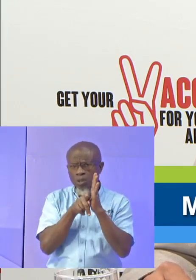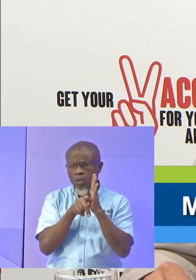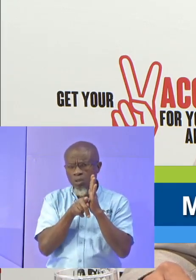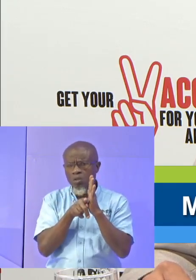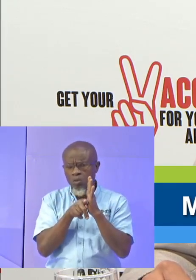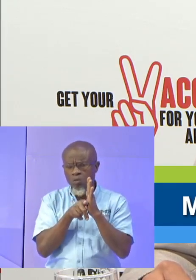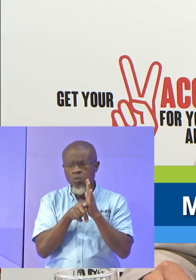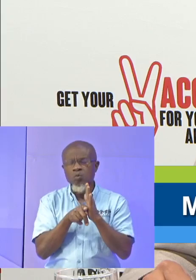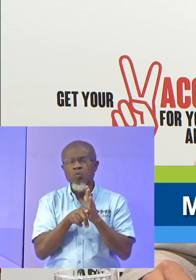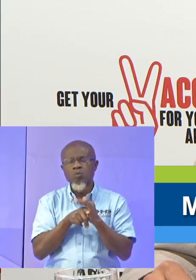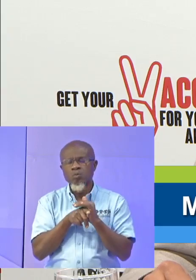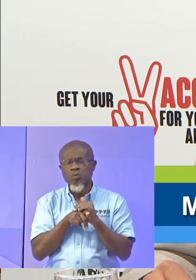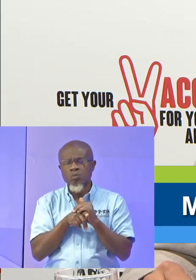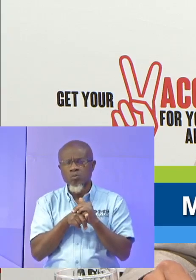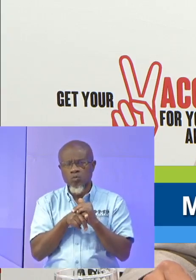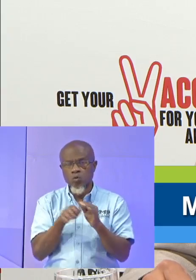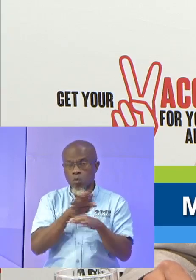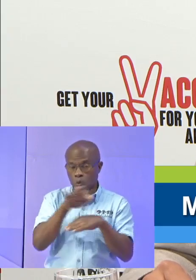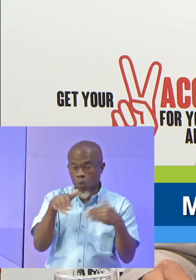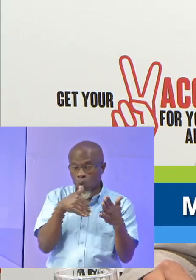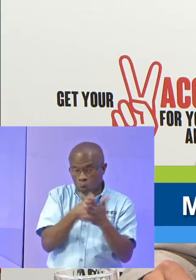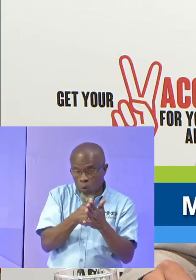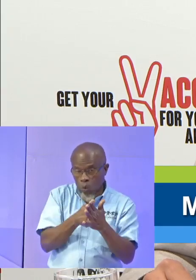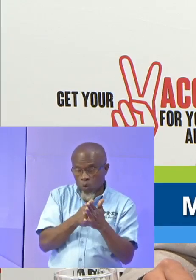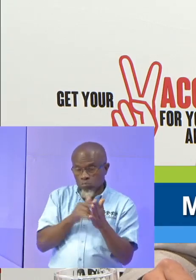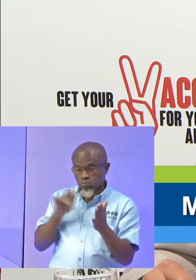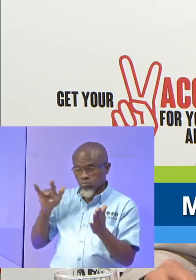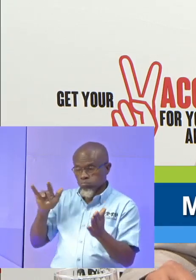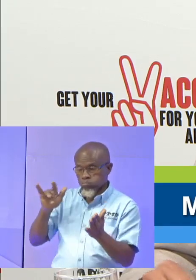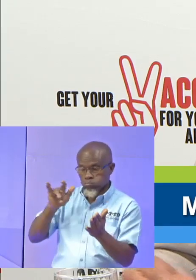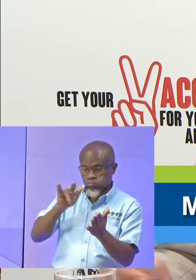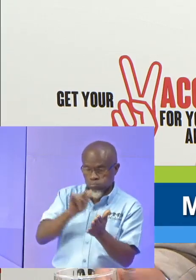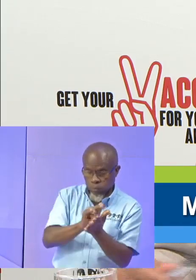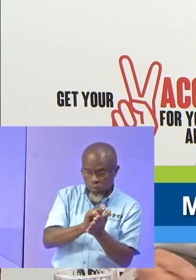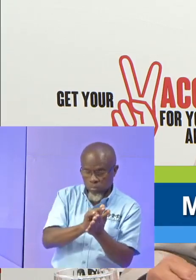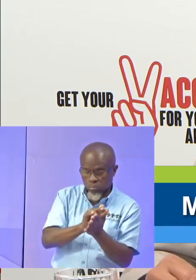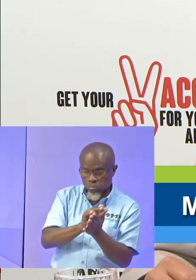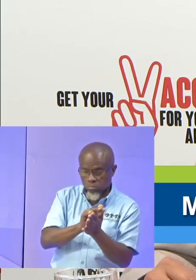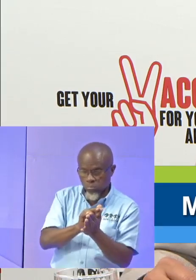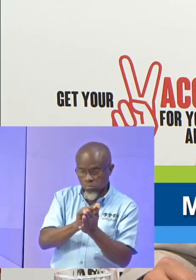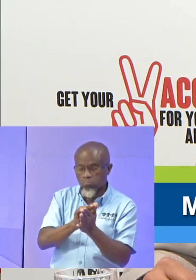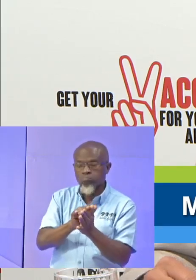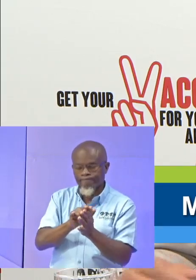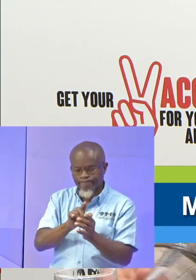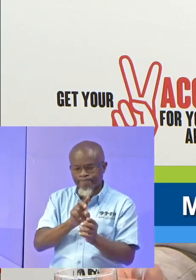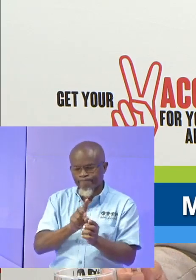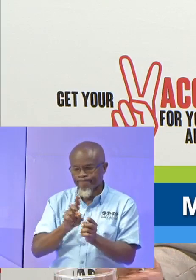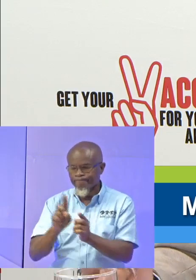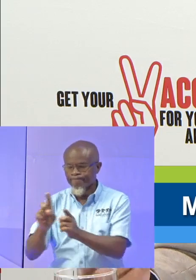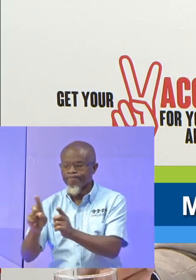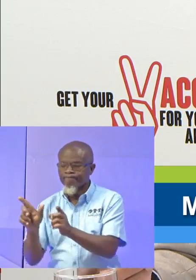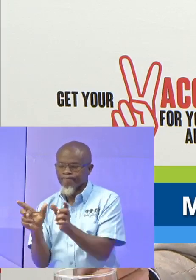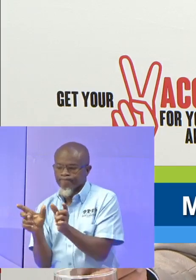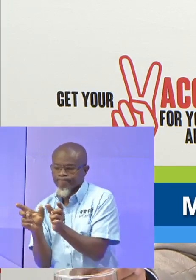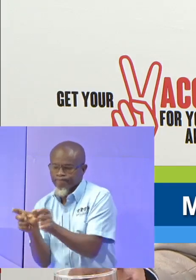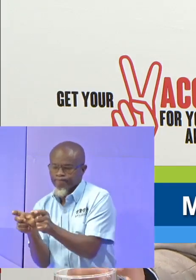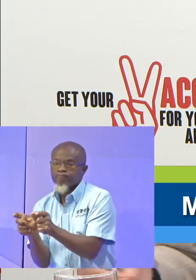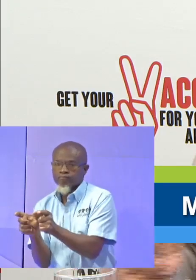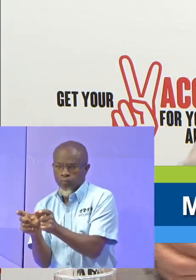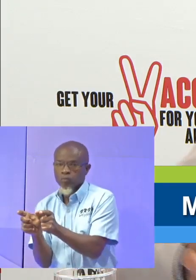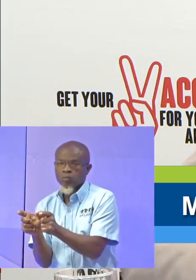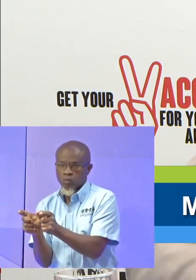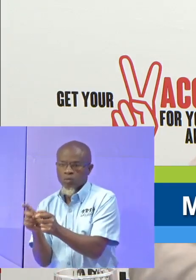did, they were all quarantined before they went into the system. So that is as much information I have at short notice on that